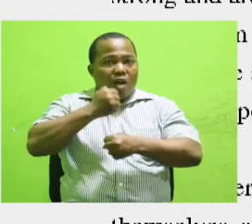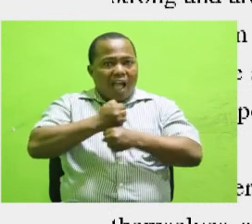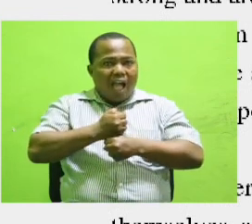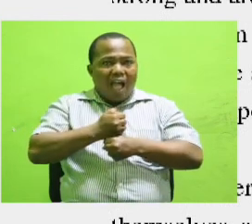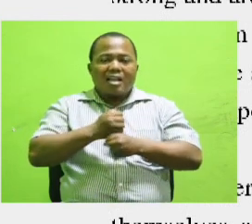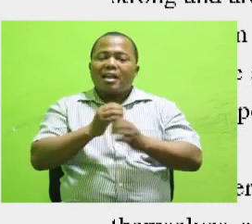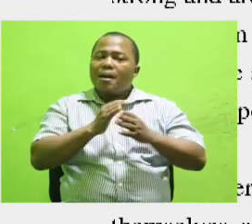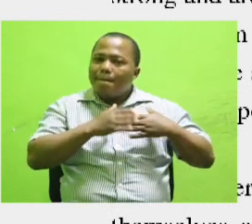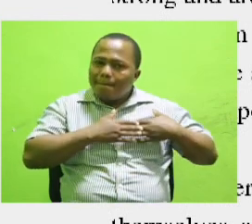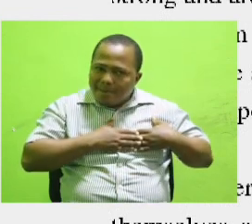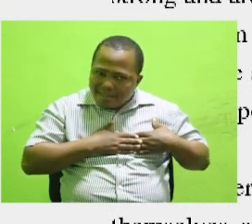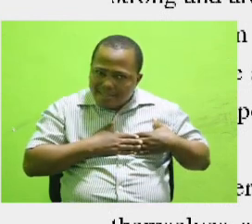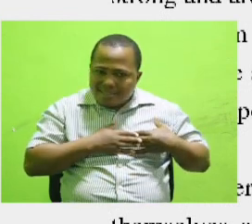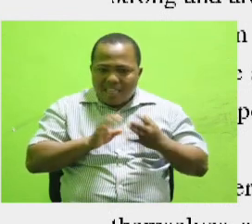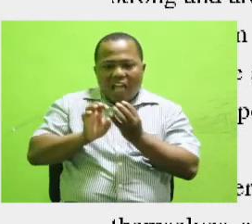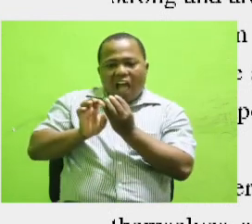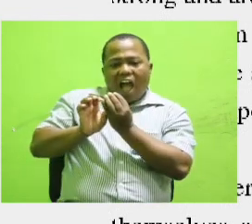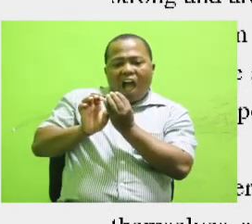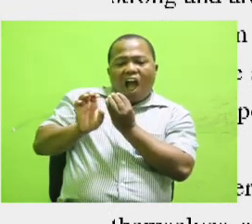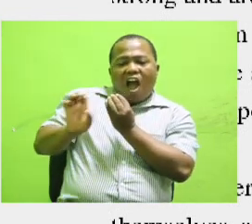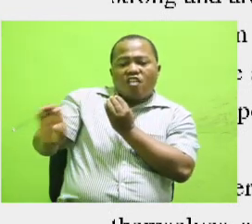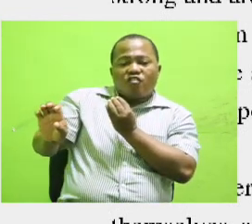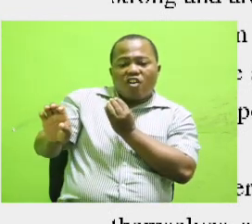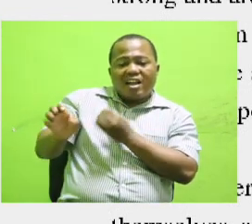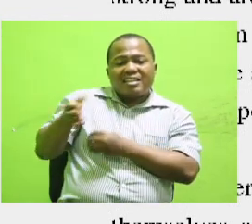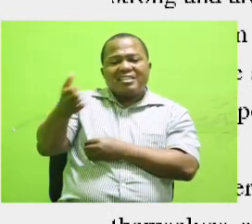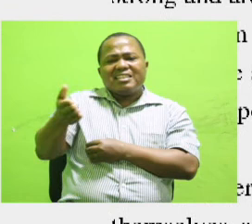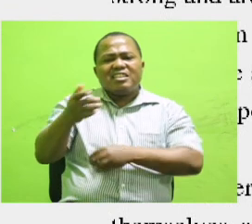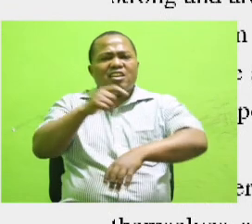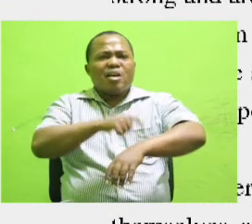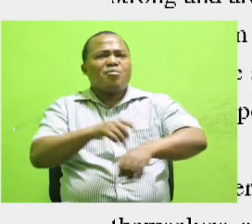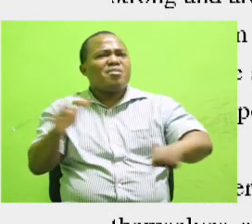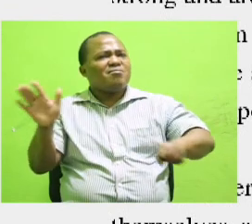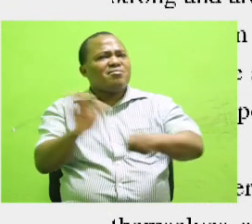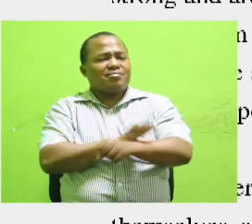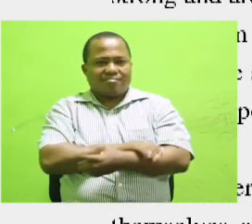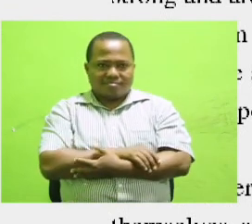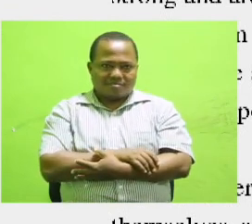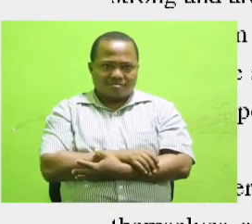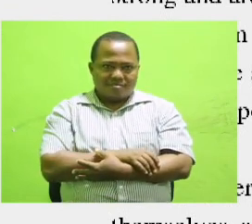please avoid on doing it too much. They also want to feel